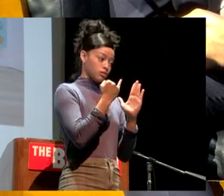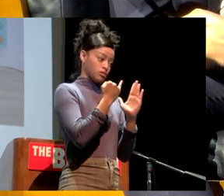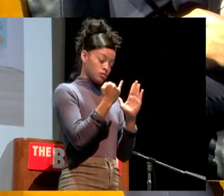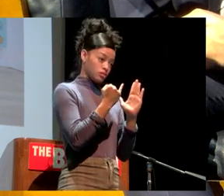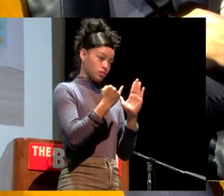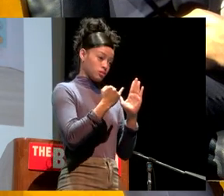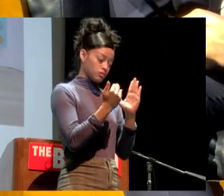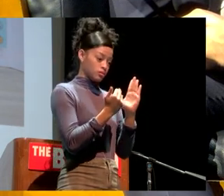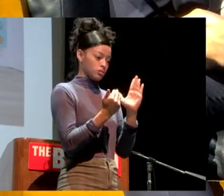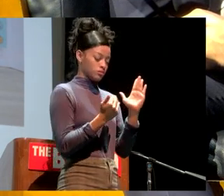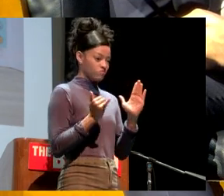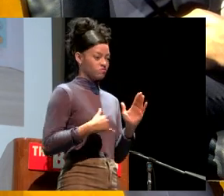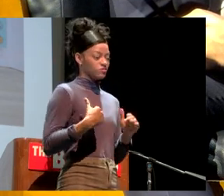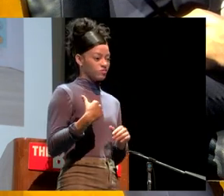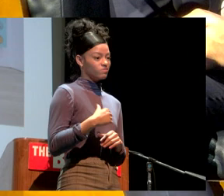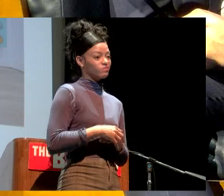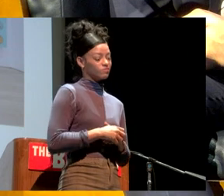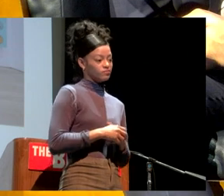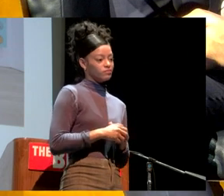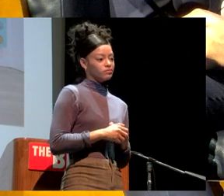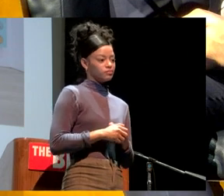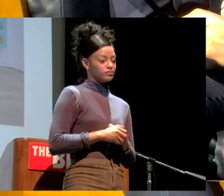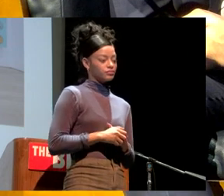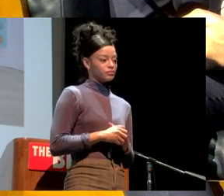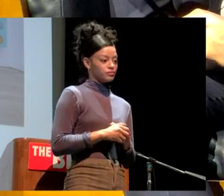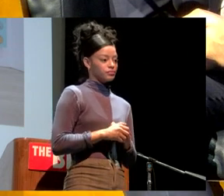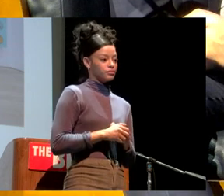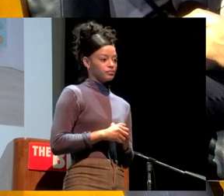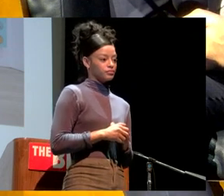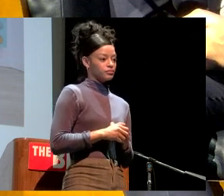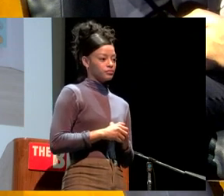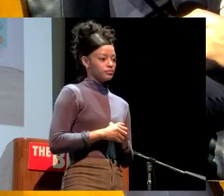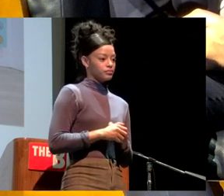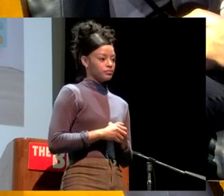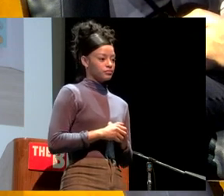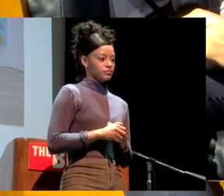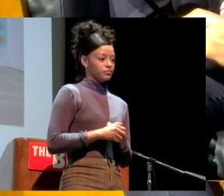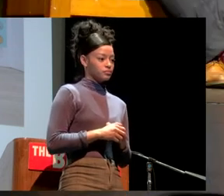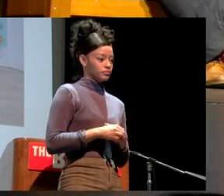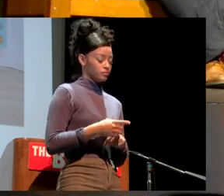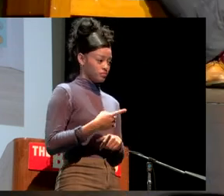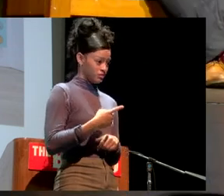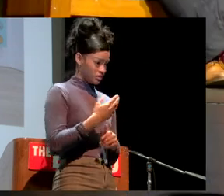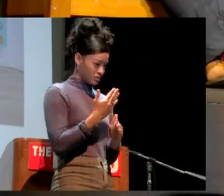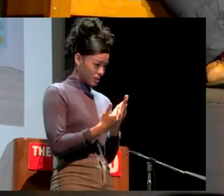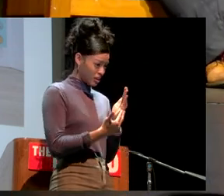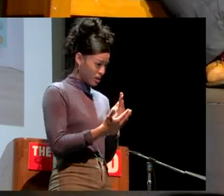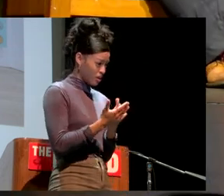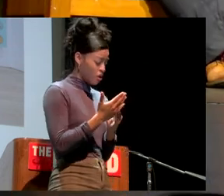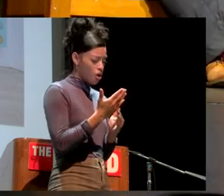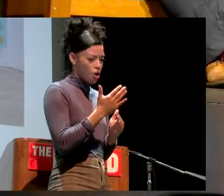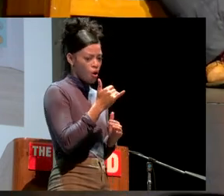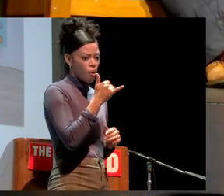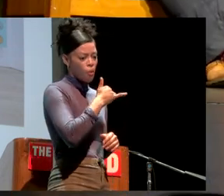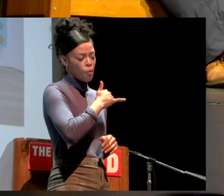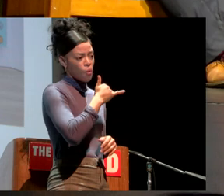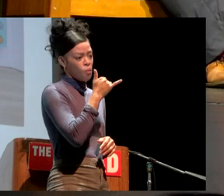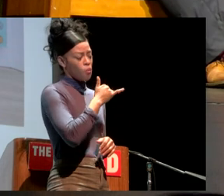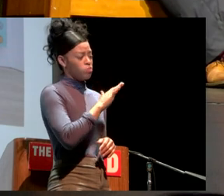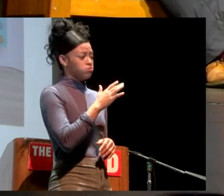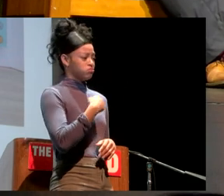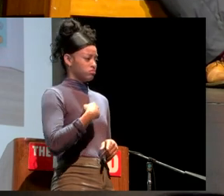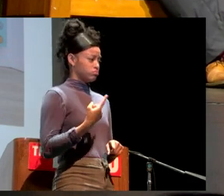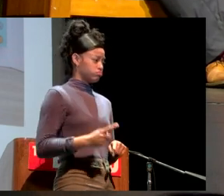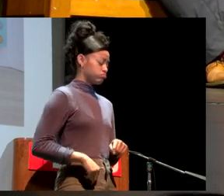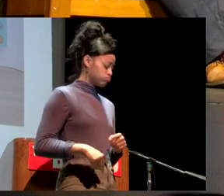said, yeah, I'm very ashamed, we did all by hand. I said, man, you don't be ashamed, you need to be super proud, because imagine, it's not only making